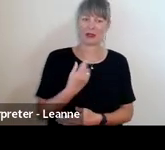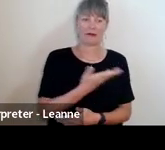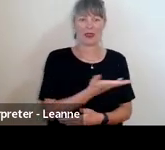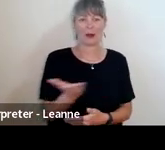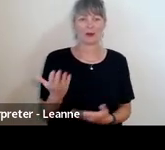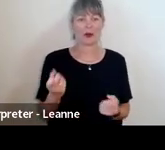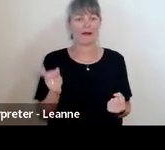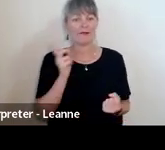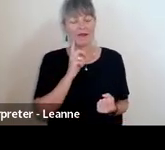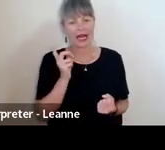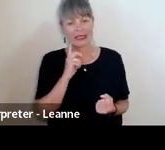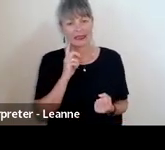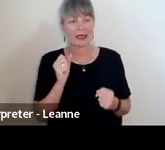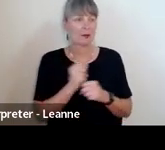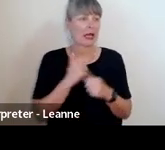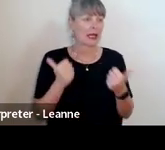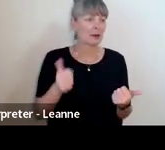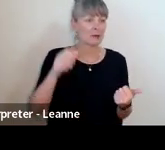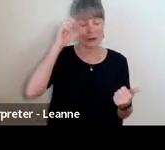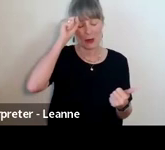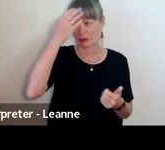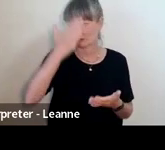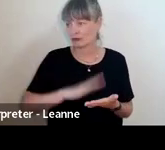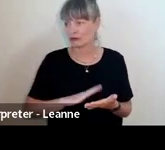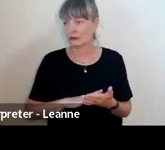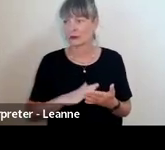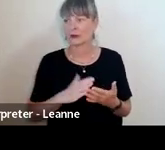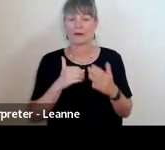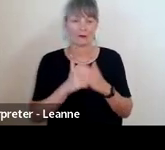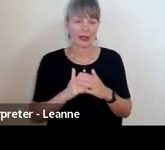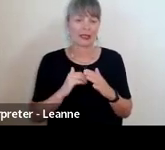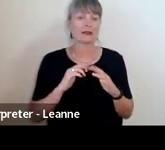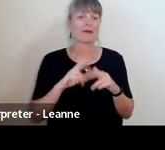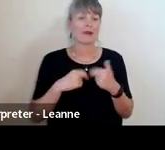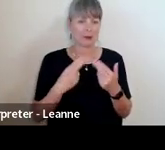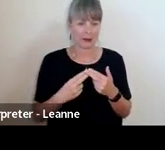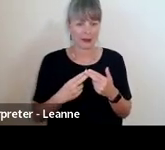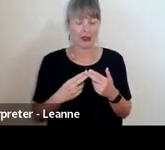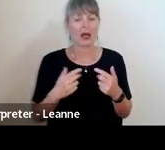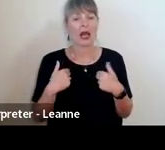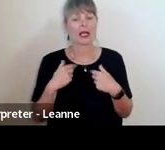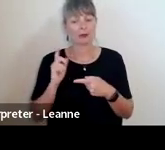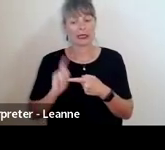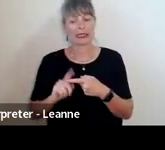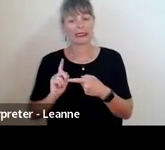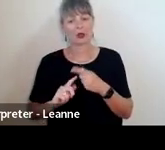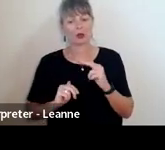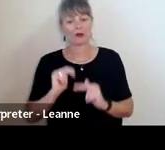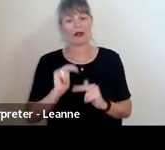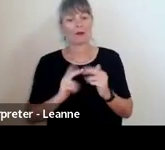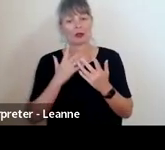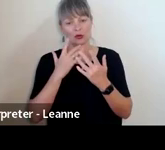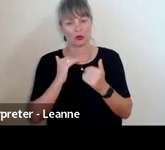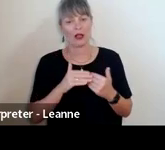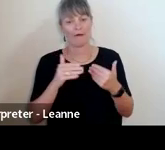memories with their families, friends, and carers. As we continue our development and trial phases, we would love to connect with people living